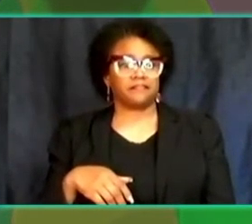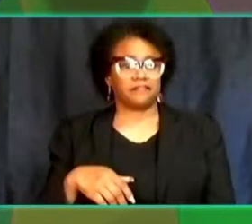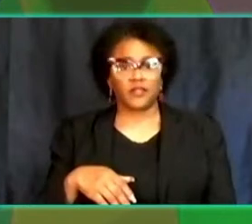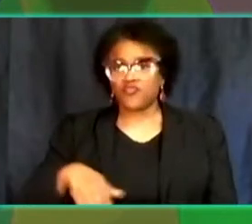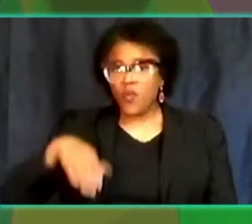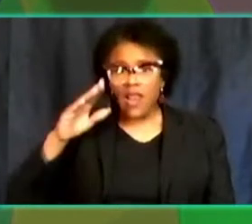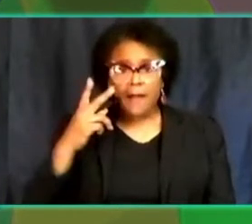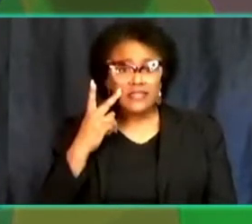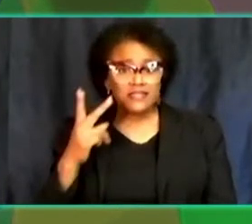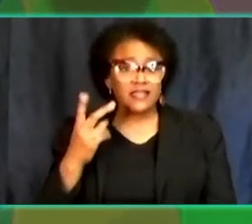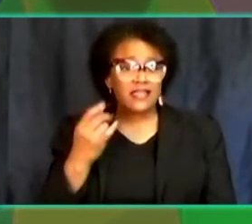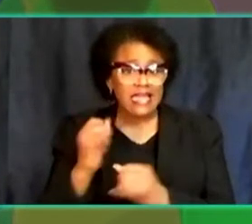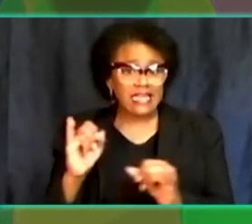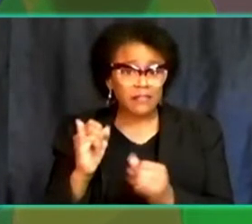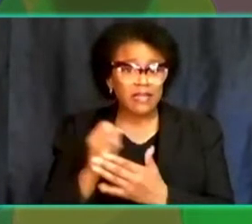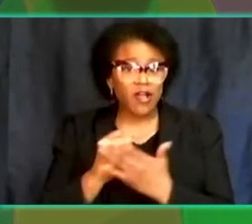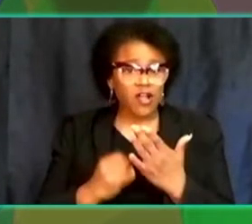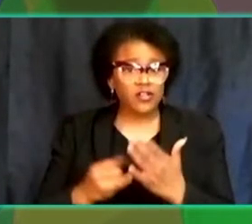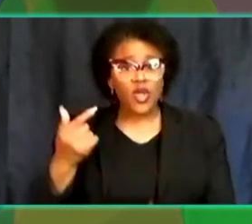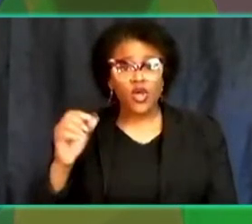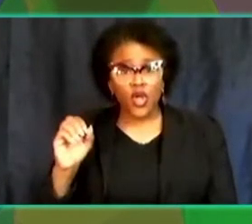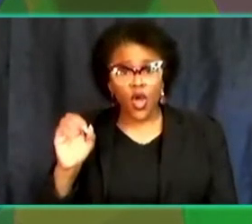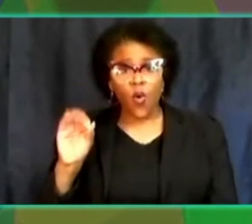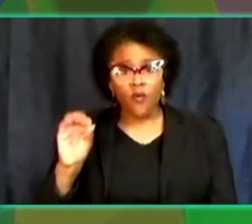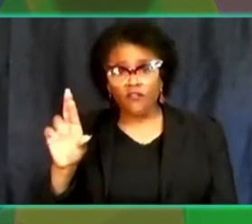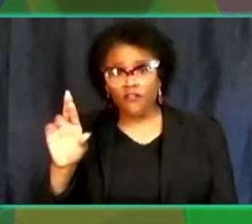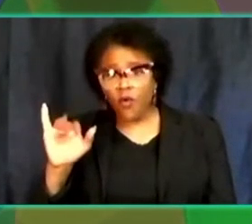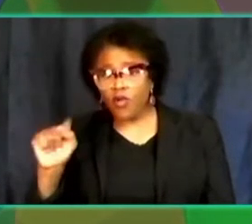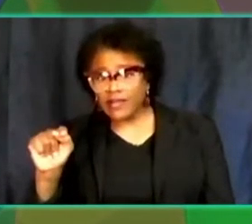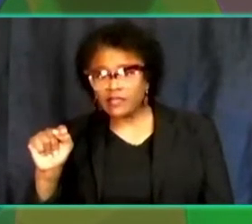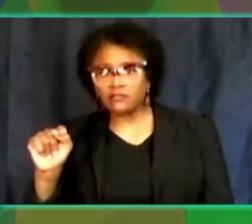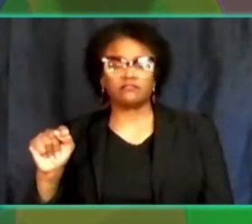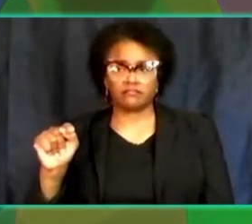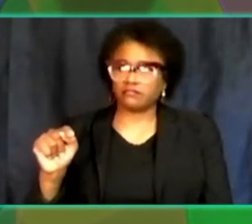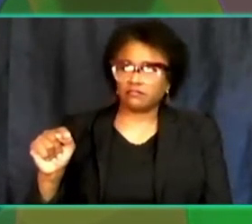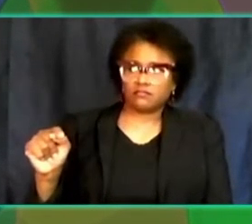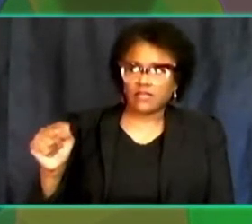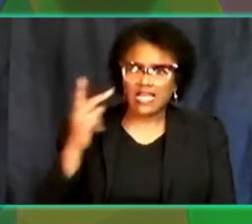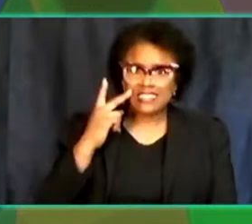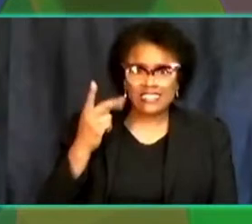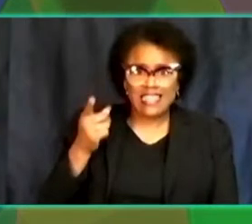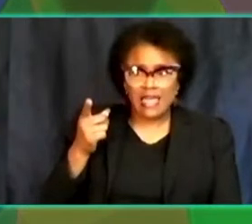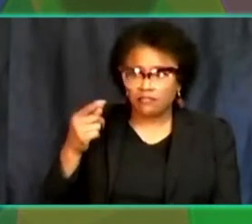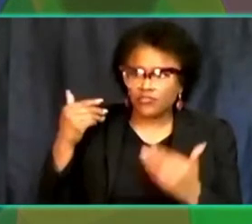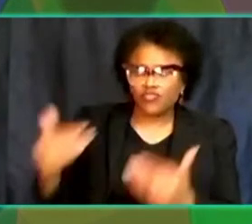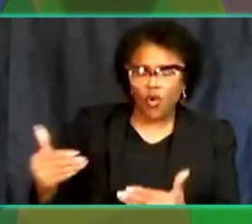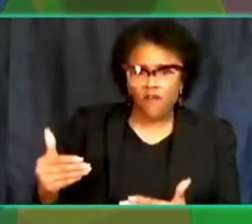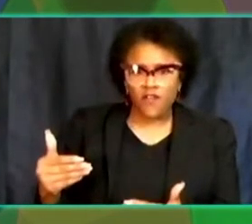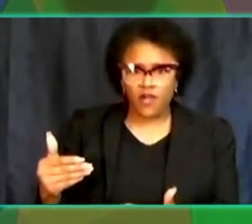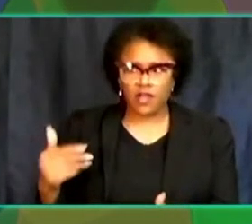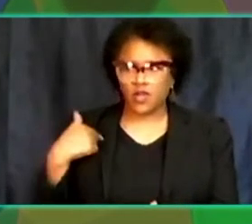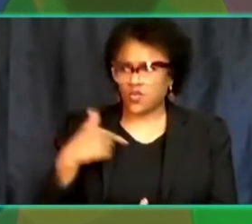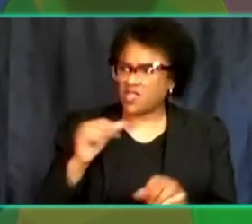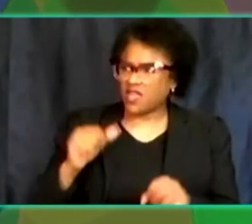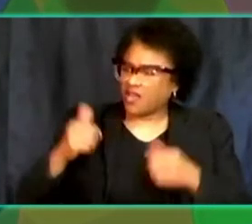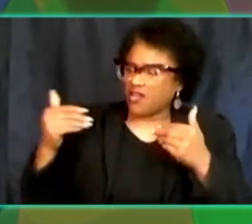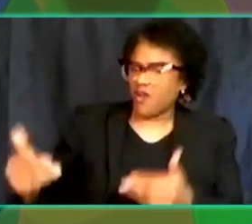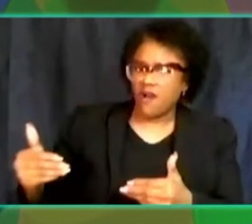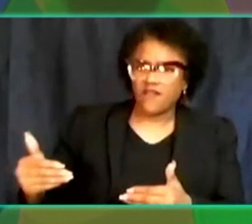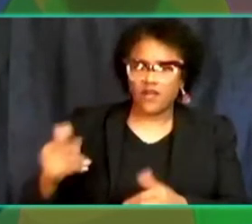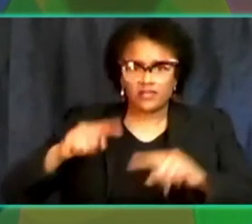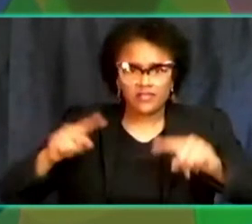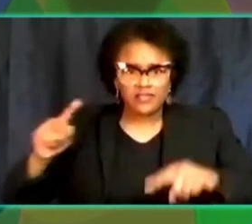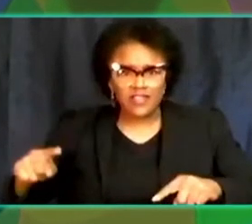seeing independent artists like go for it taught us that you know, we could go for it in independent animation and